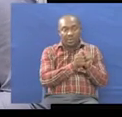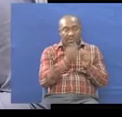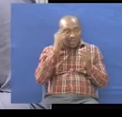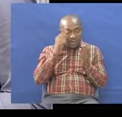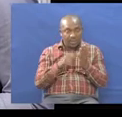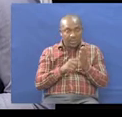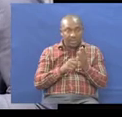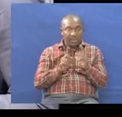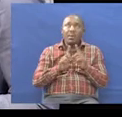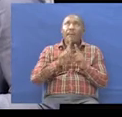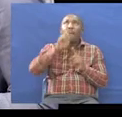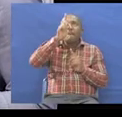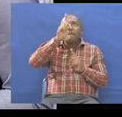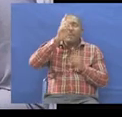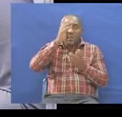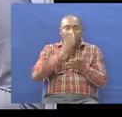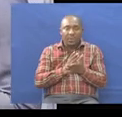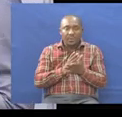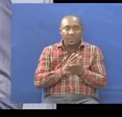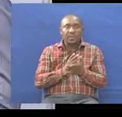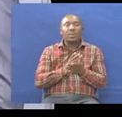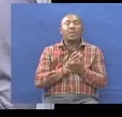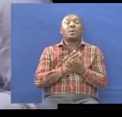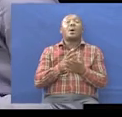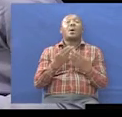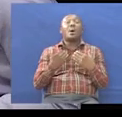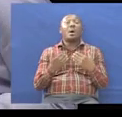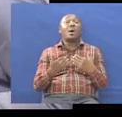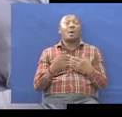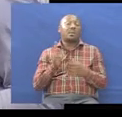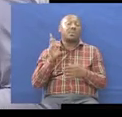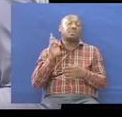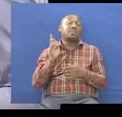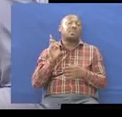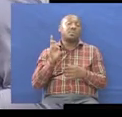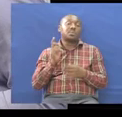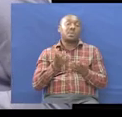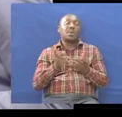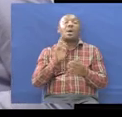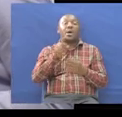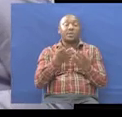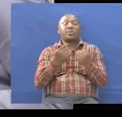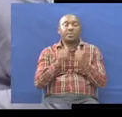Beginning with the hour, then followed by the long arrow. It will be